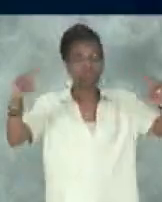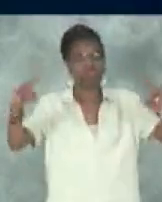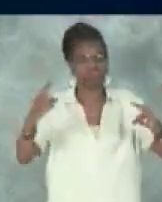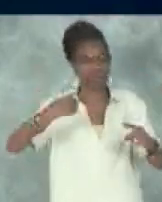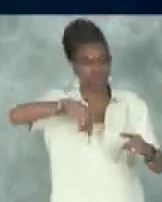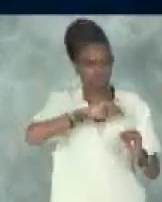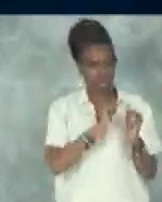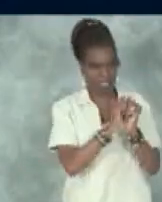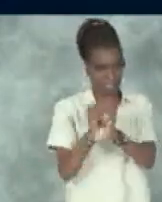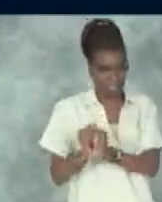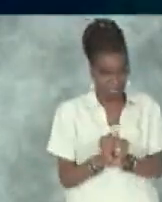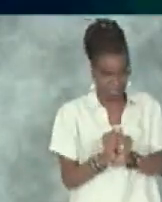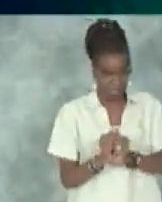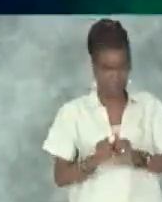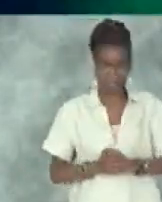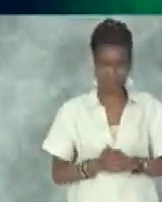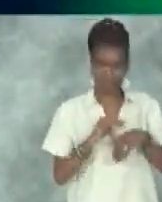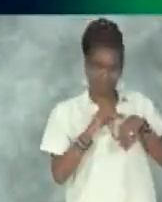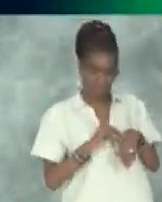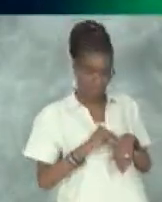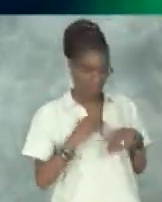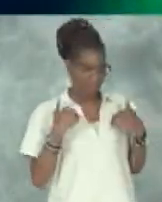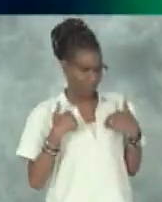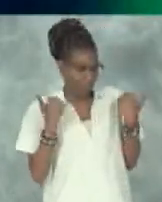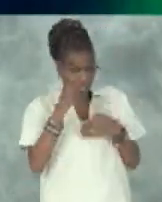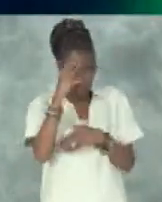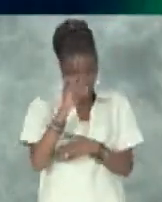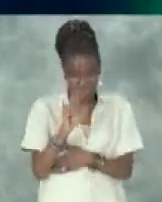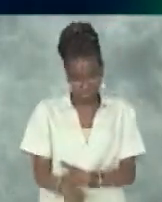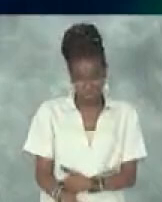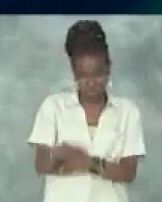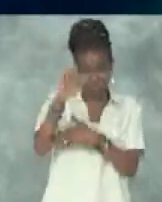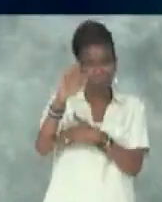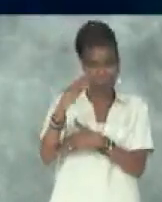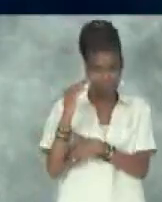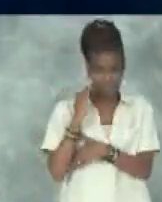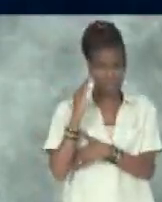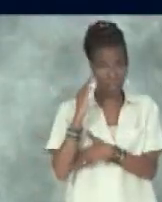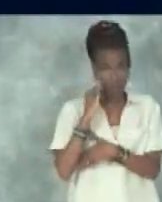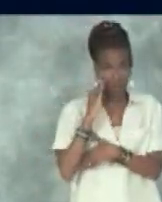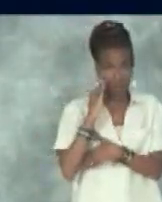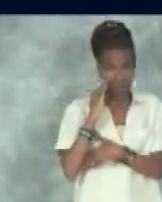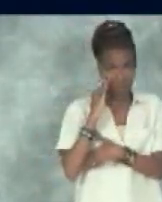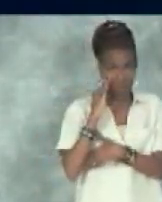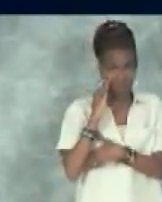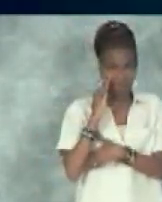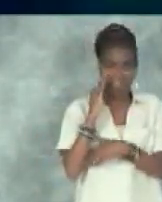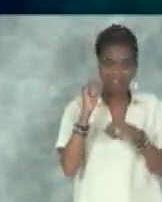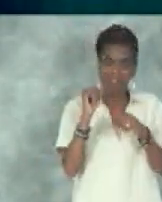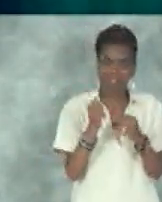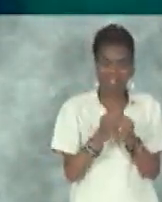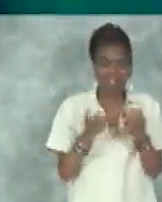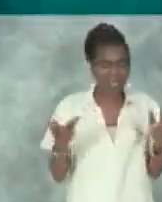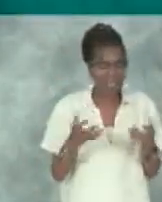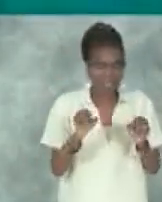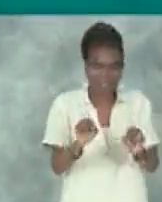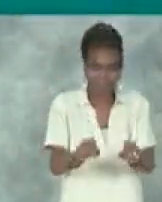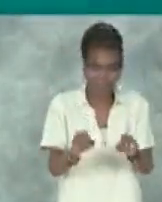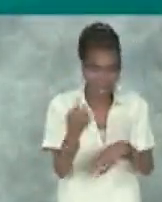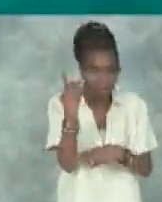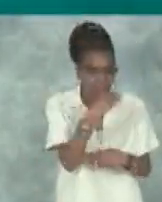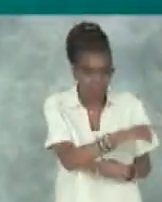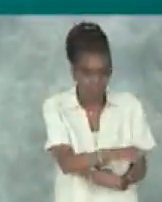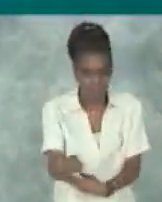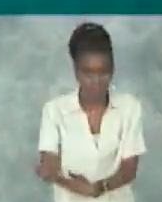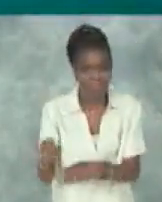response, because I'm wanting those young boys to grow up knowing that things are possible for them, that they